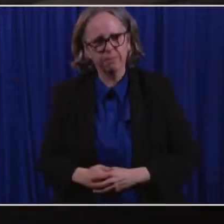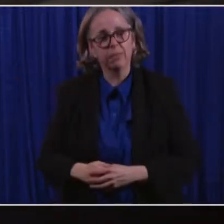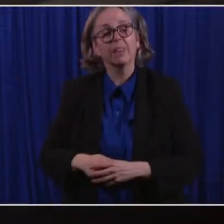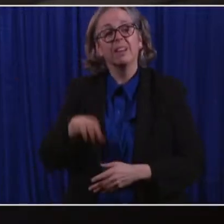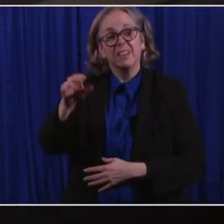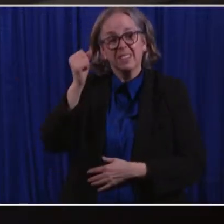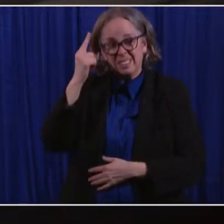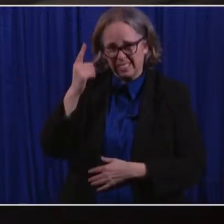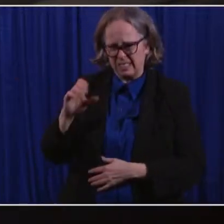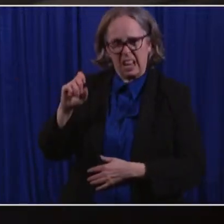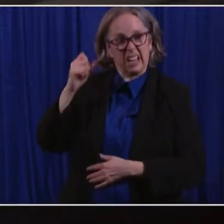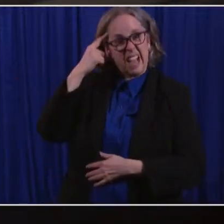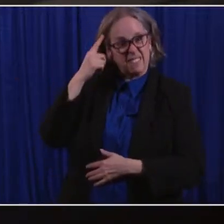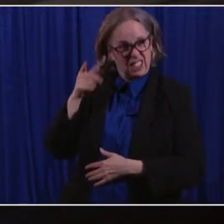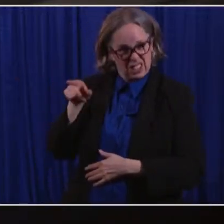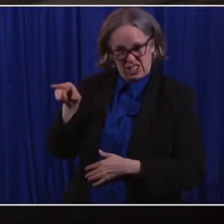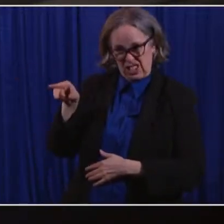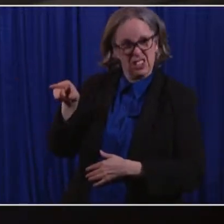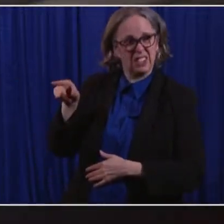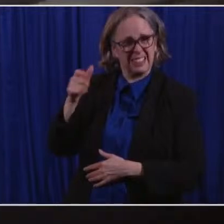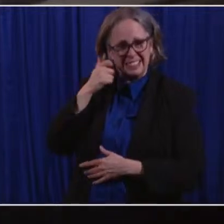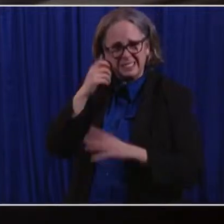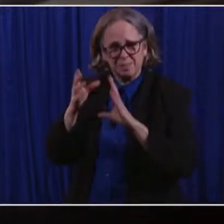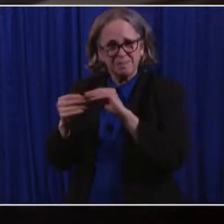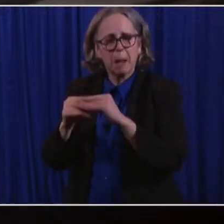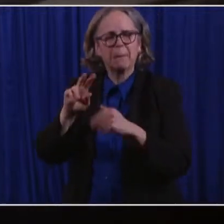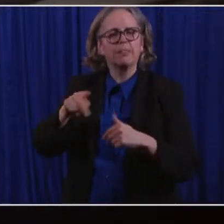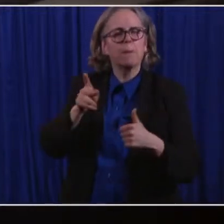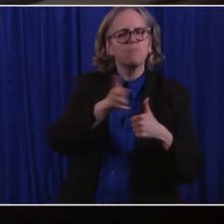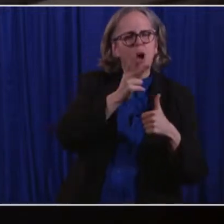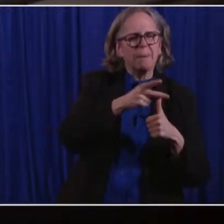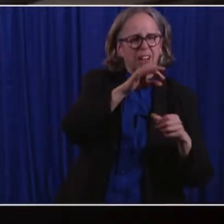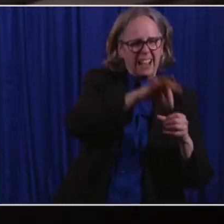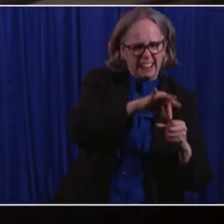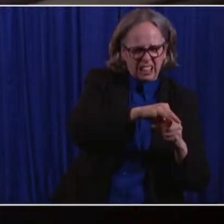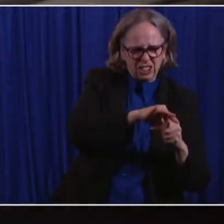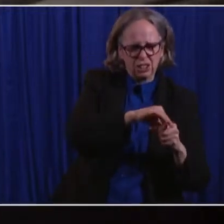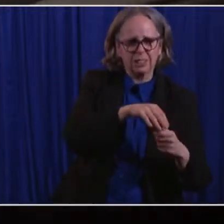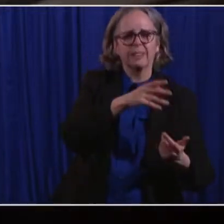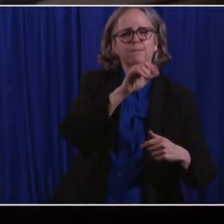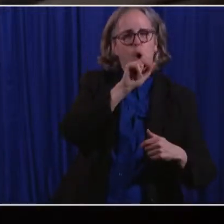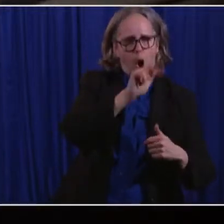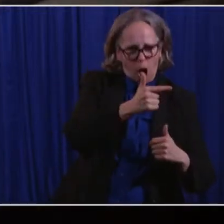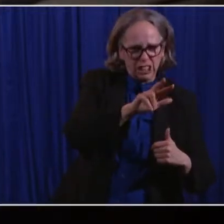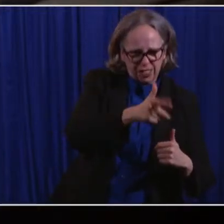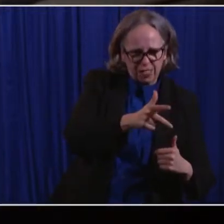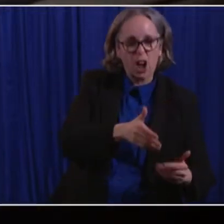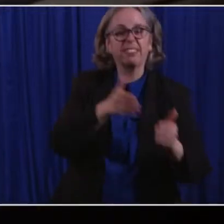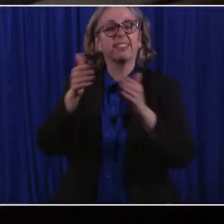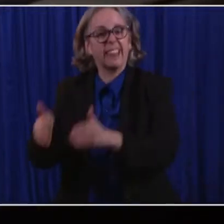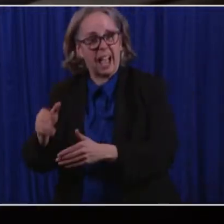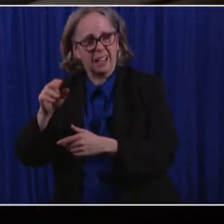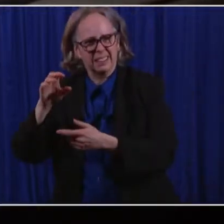here to fill these vacancies, of course, the governor can't do that until he receives the